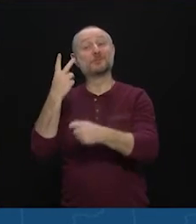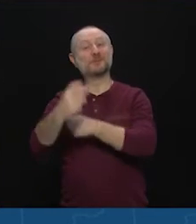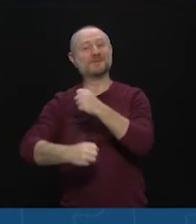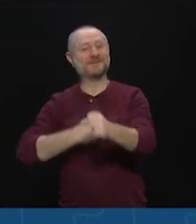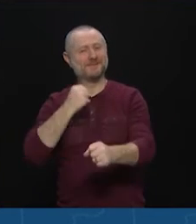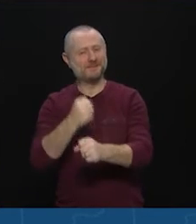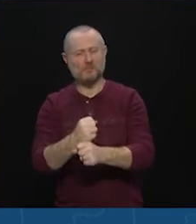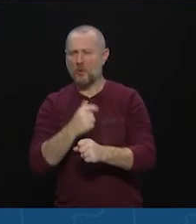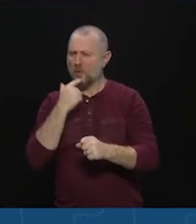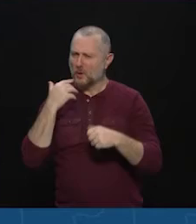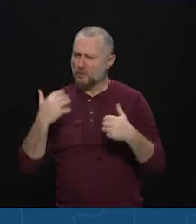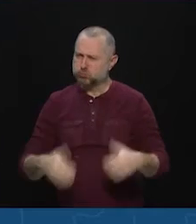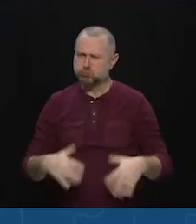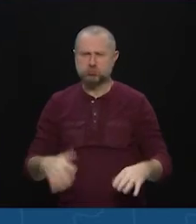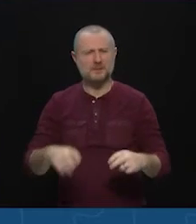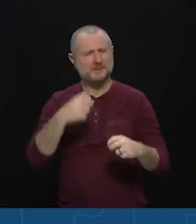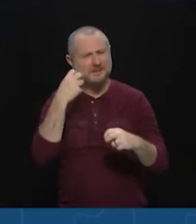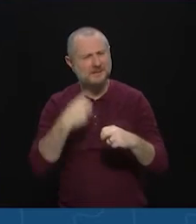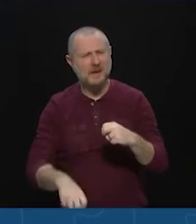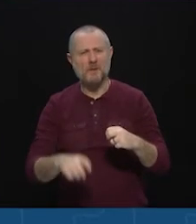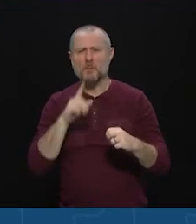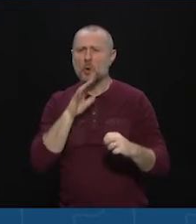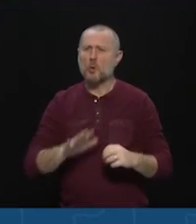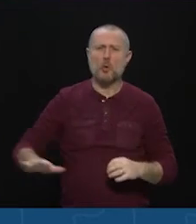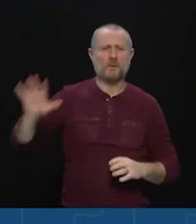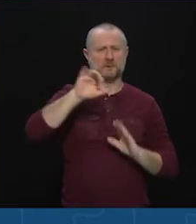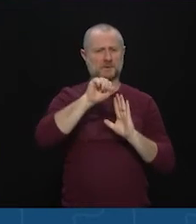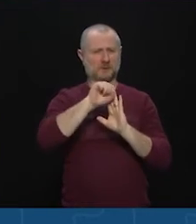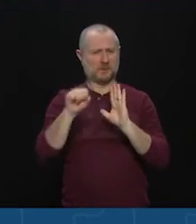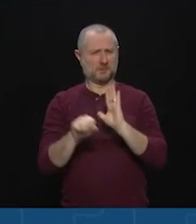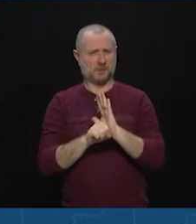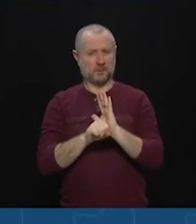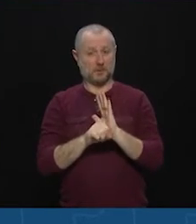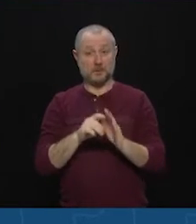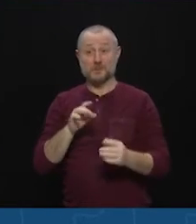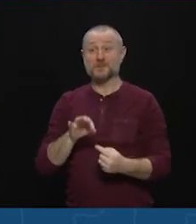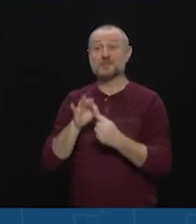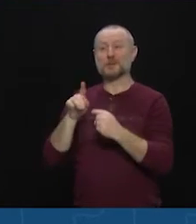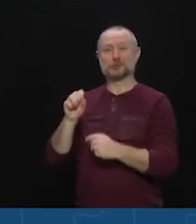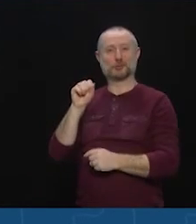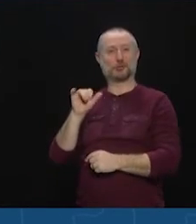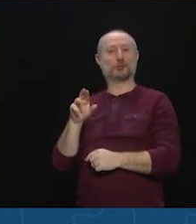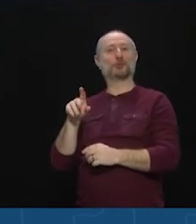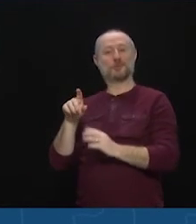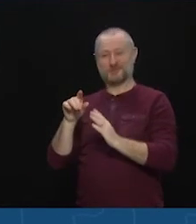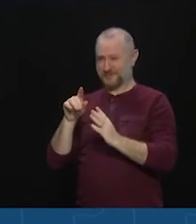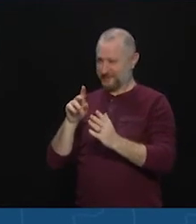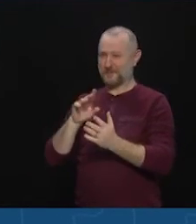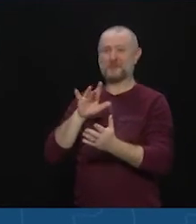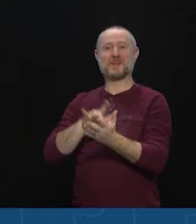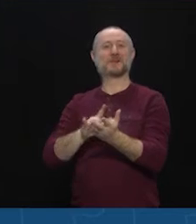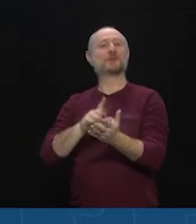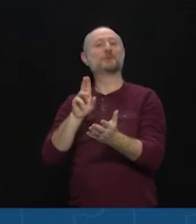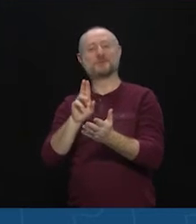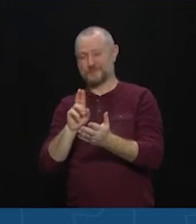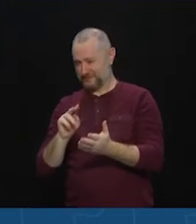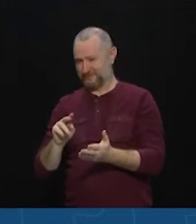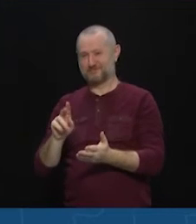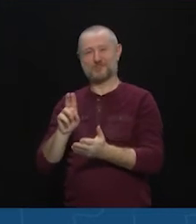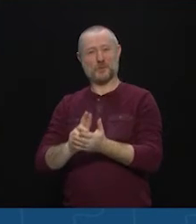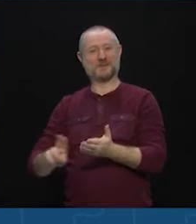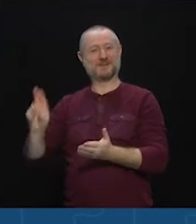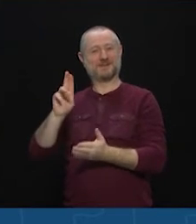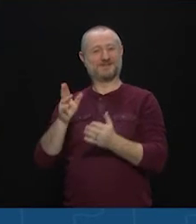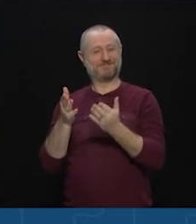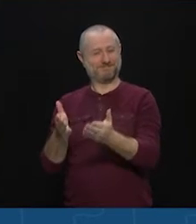state and for SUNY Upstate Medical University. Surprisingly, they have also been our best years.